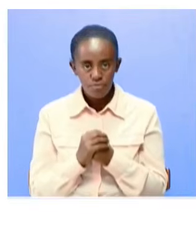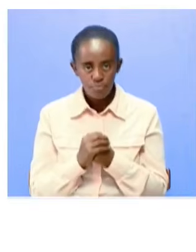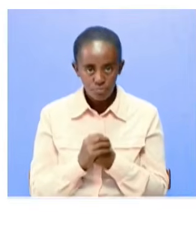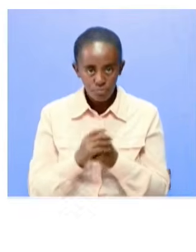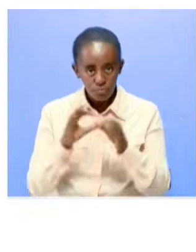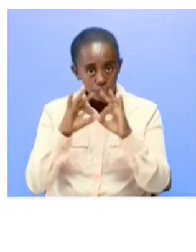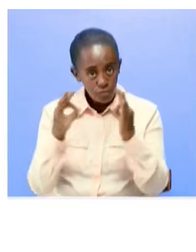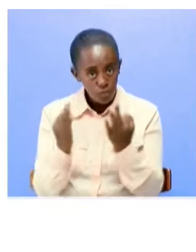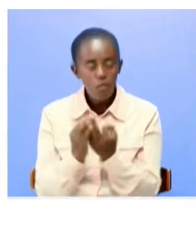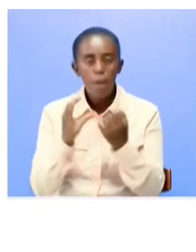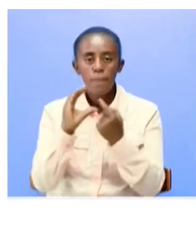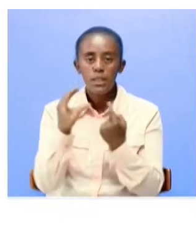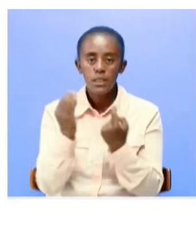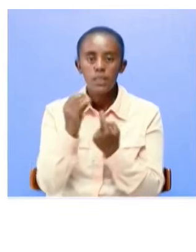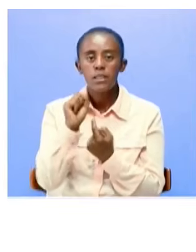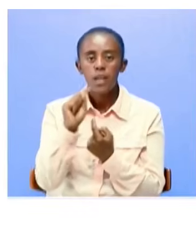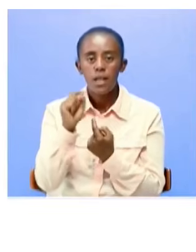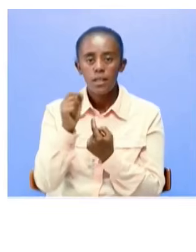Family status.